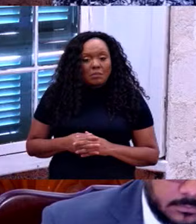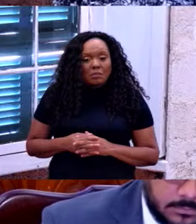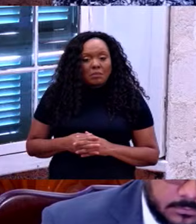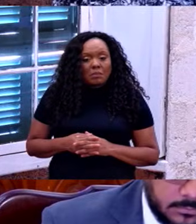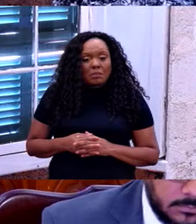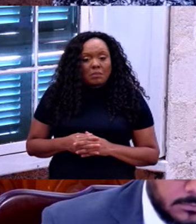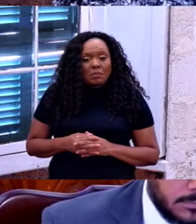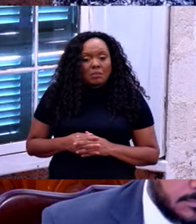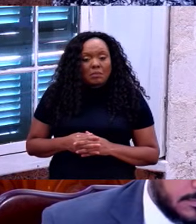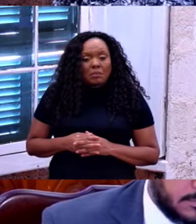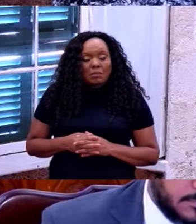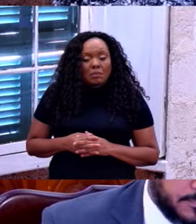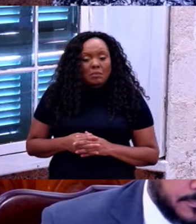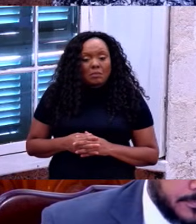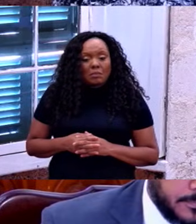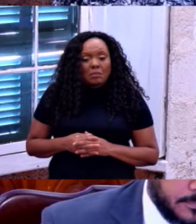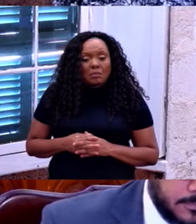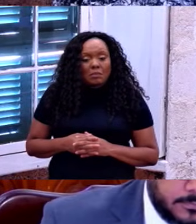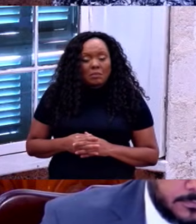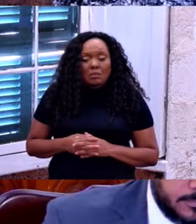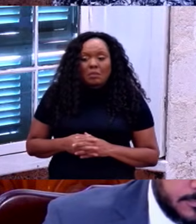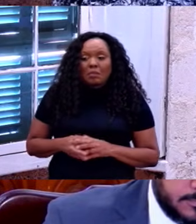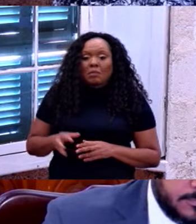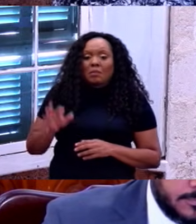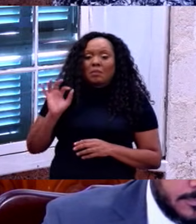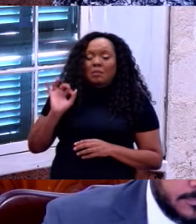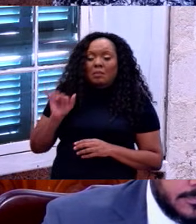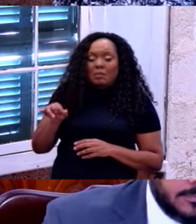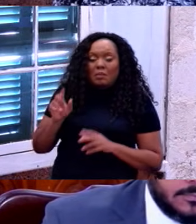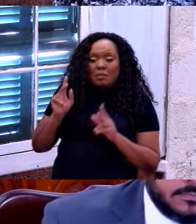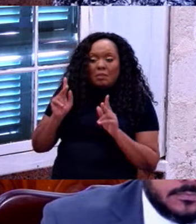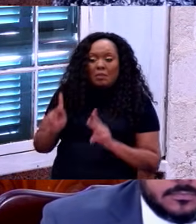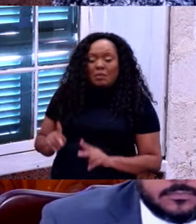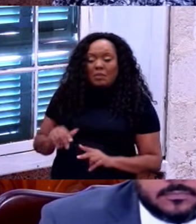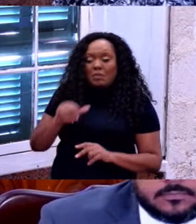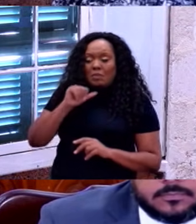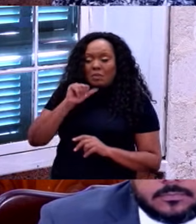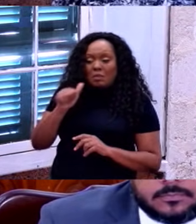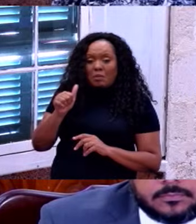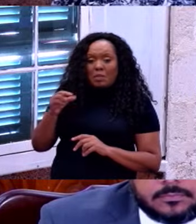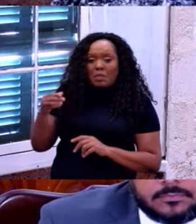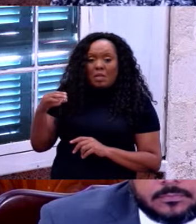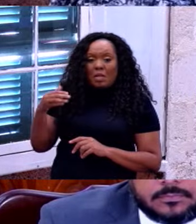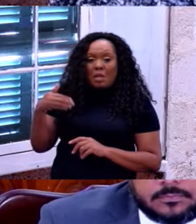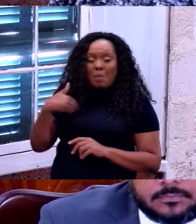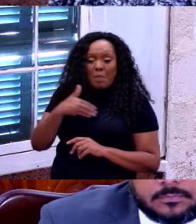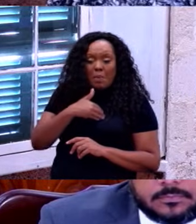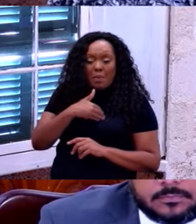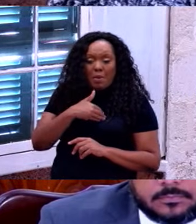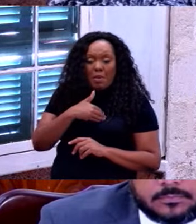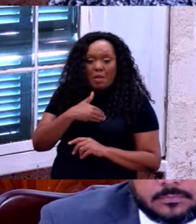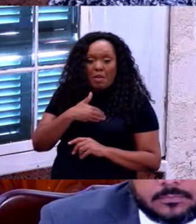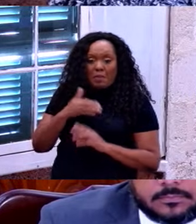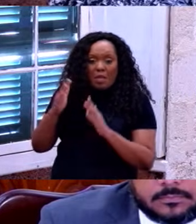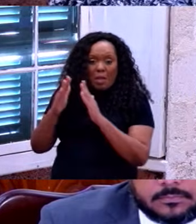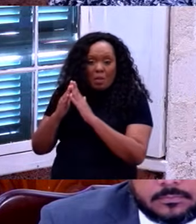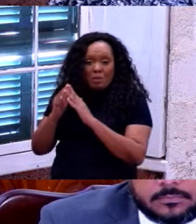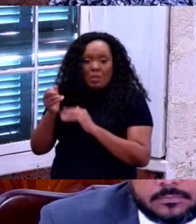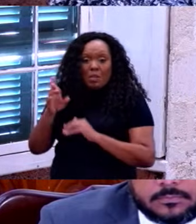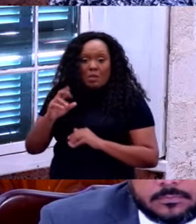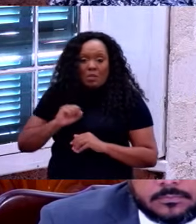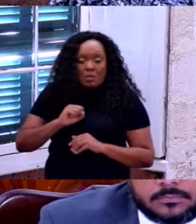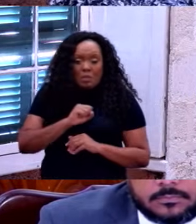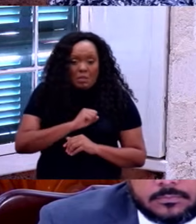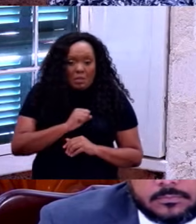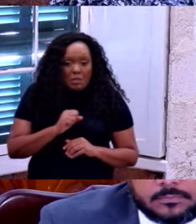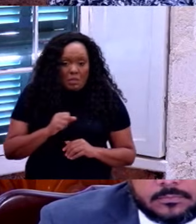the person shall not be a member of the House of Assembly or the Senate. But is this person, I believe